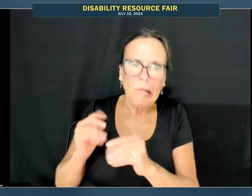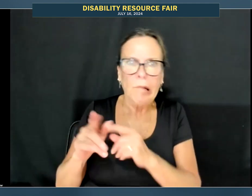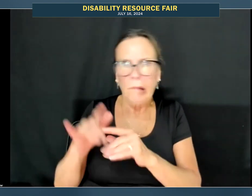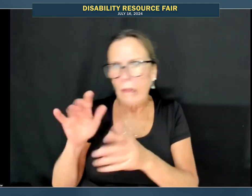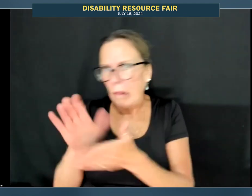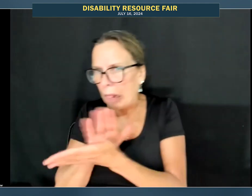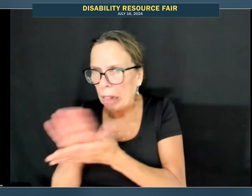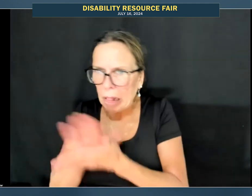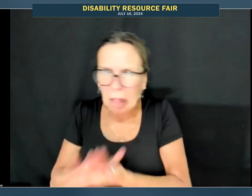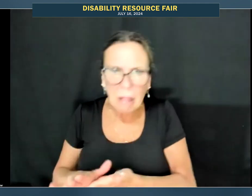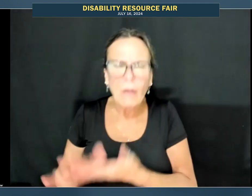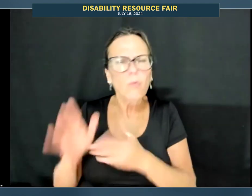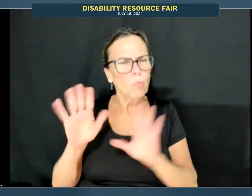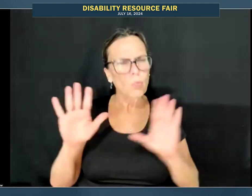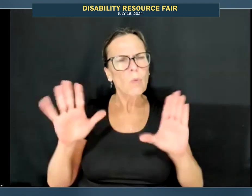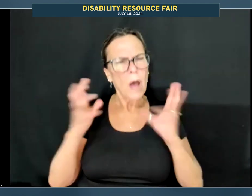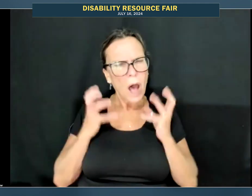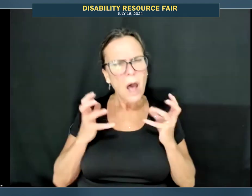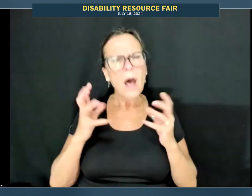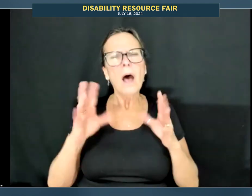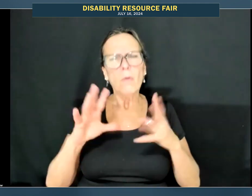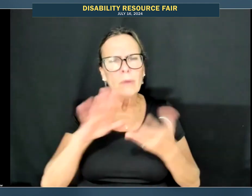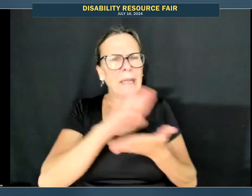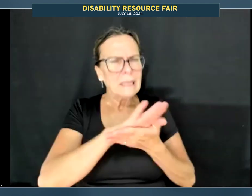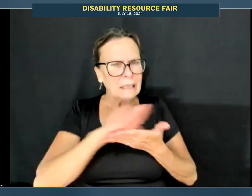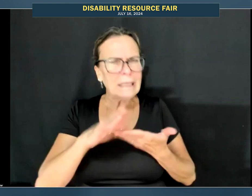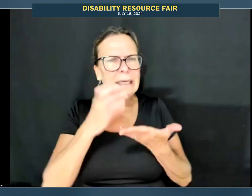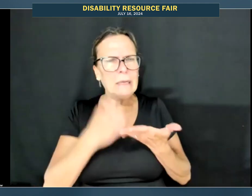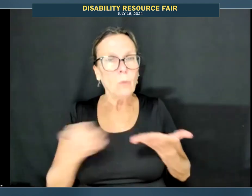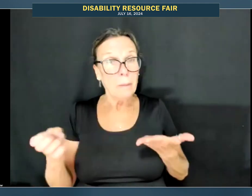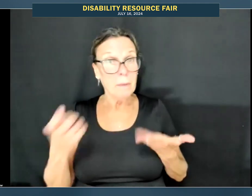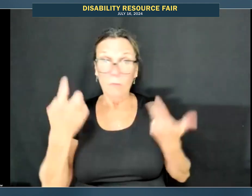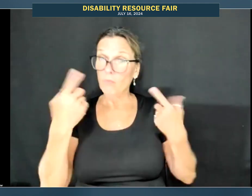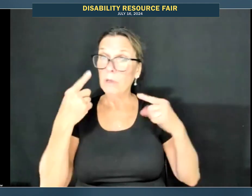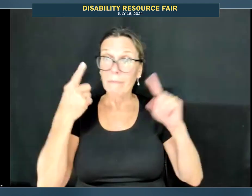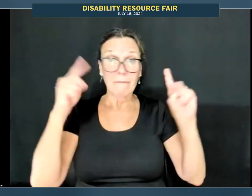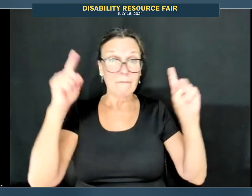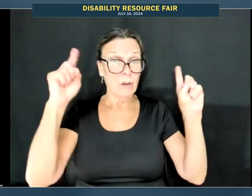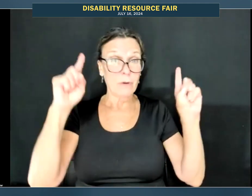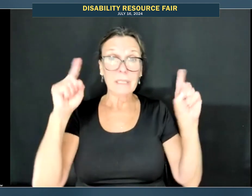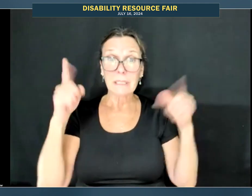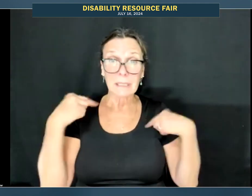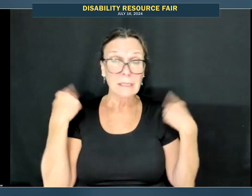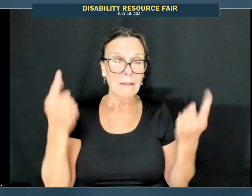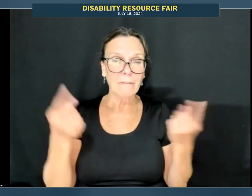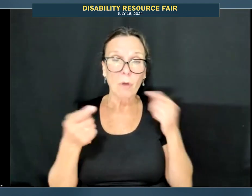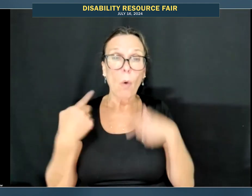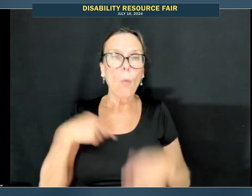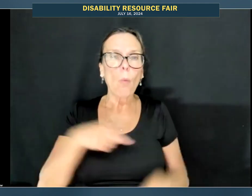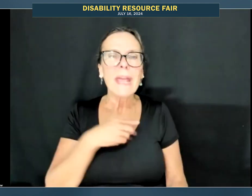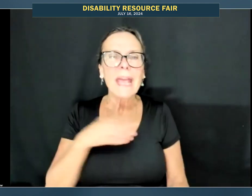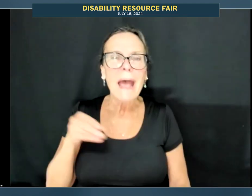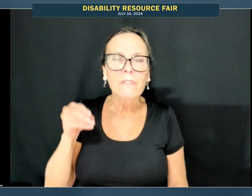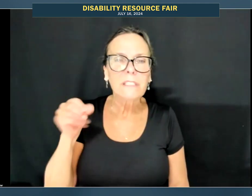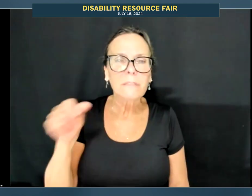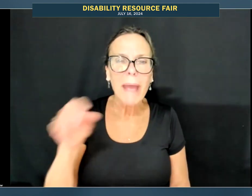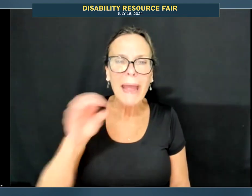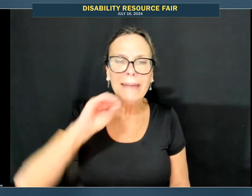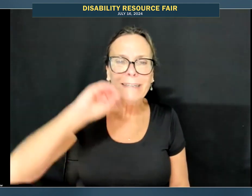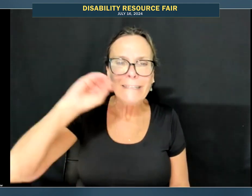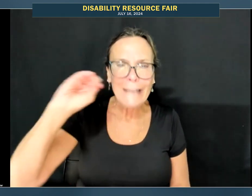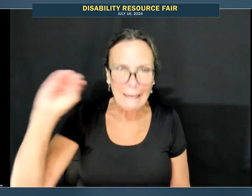We want fairly clean stuff, and we have been very successful. We have not spent a penny